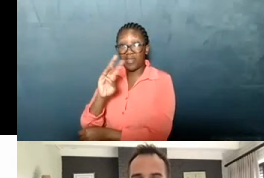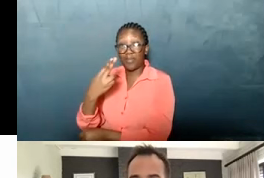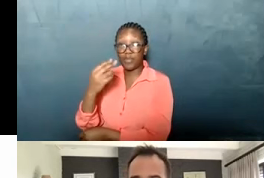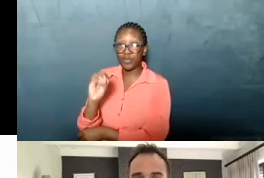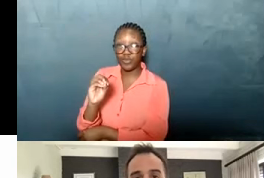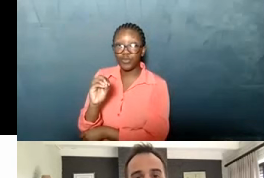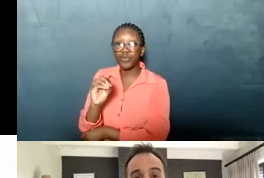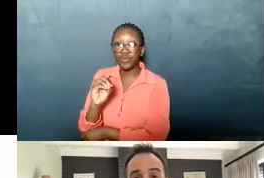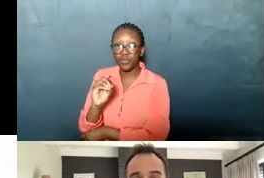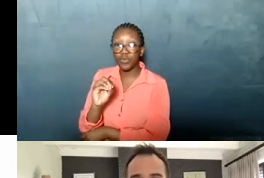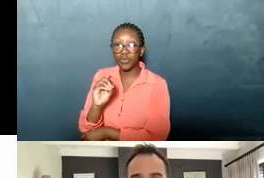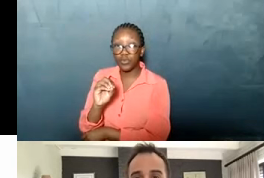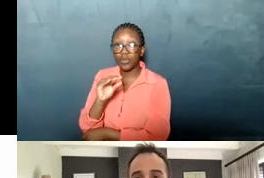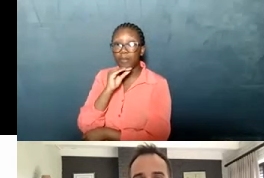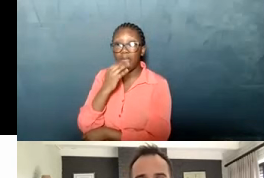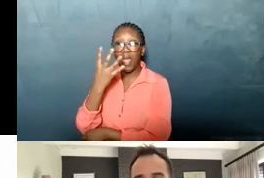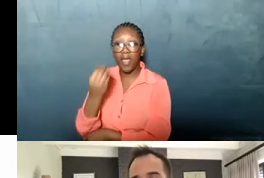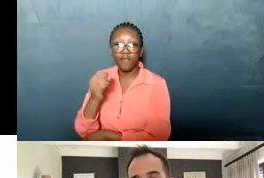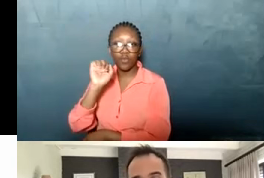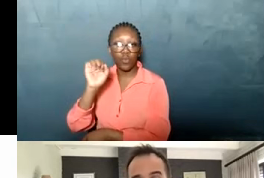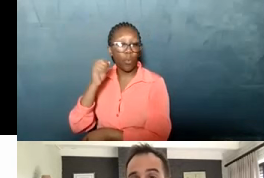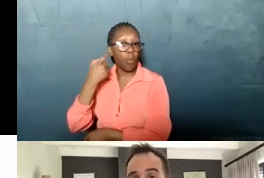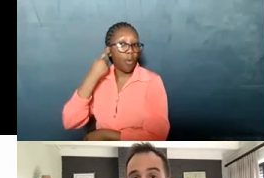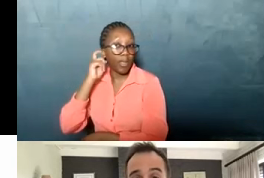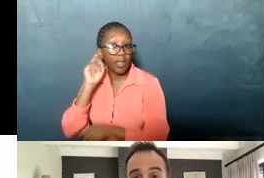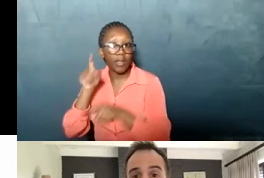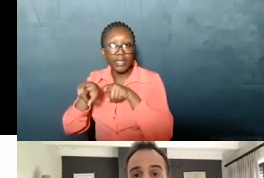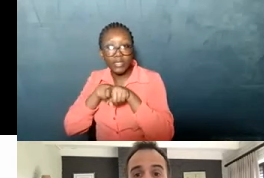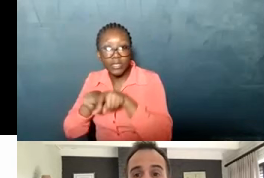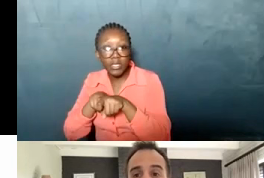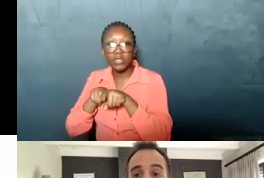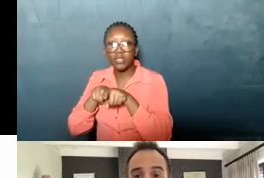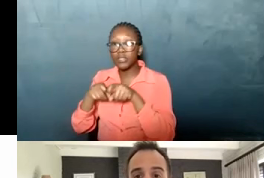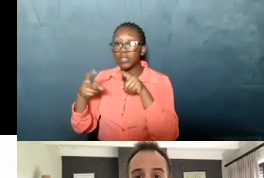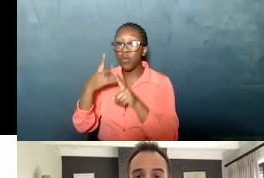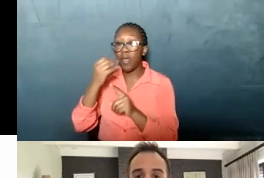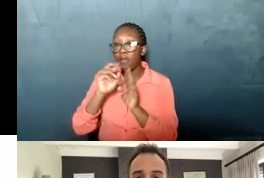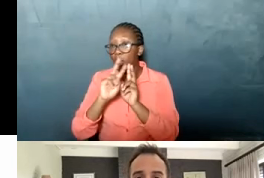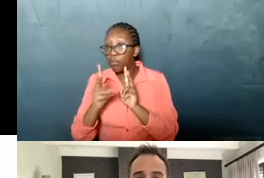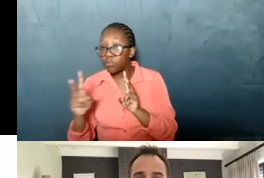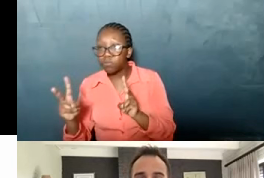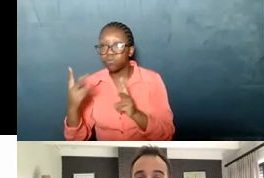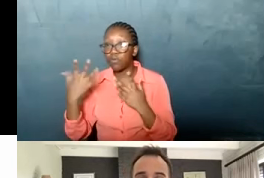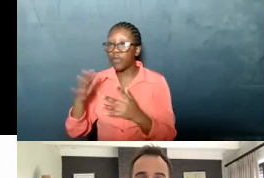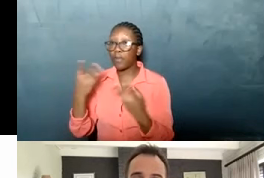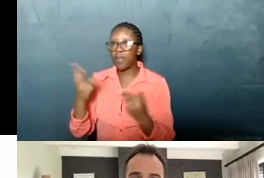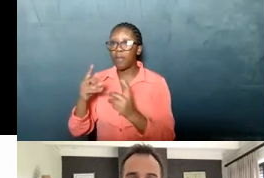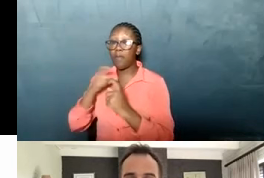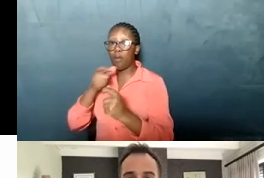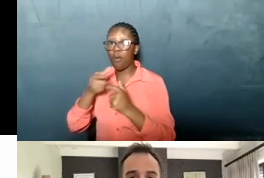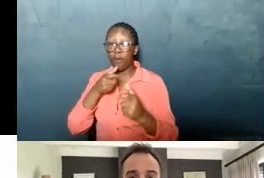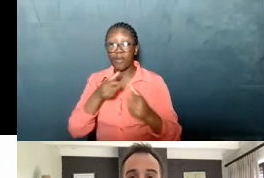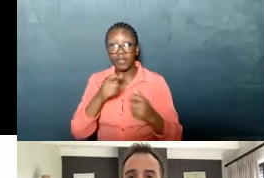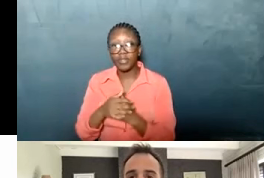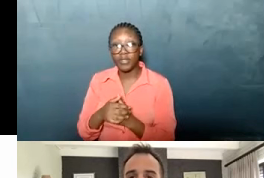And it entails hearing screening and intervention, which we've already heard a number of comments on. So the objective